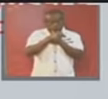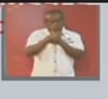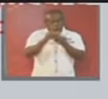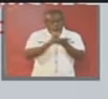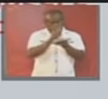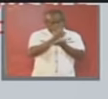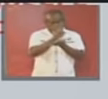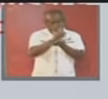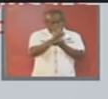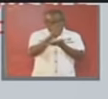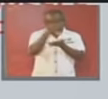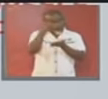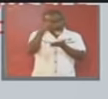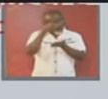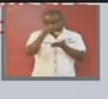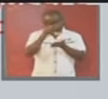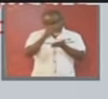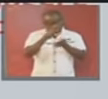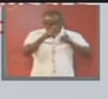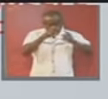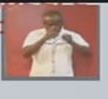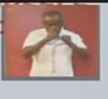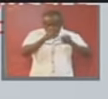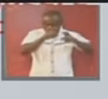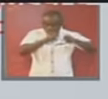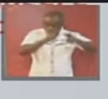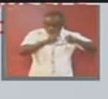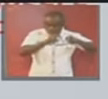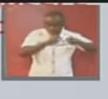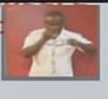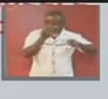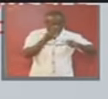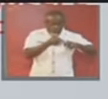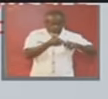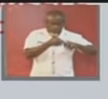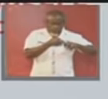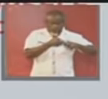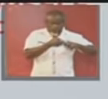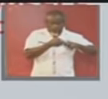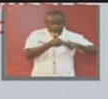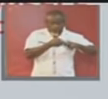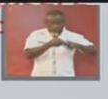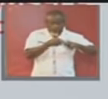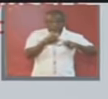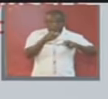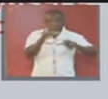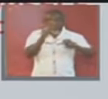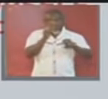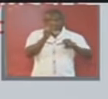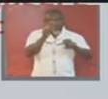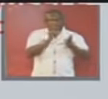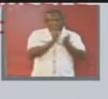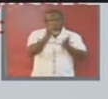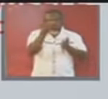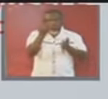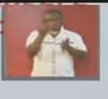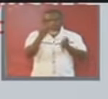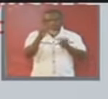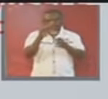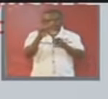process that alerted Jamaica a few days ago that they did have the variant. So we are in the same